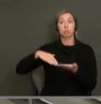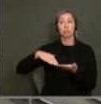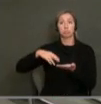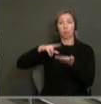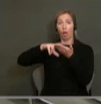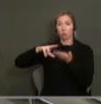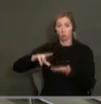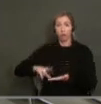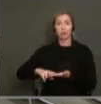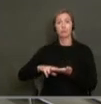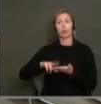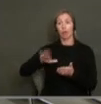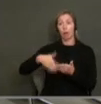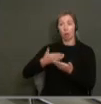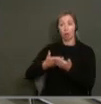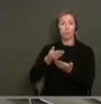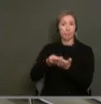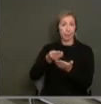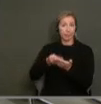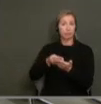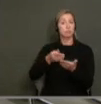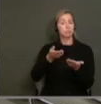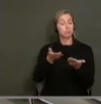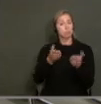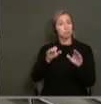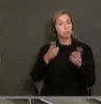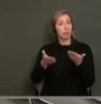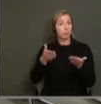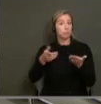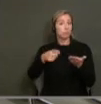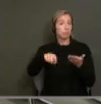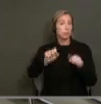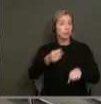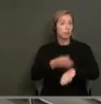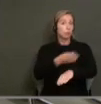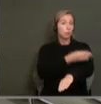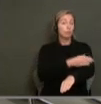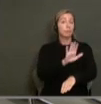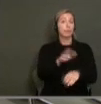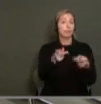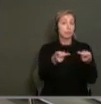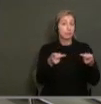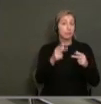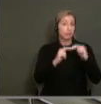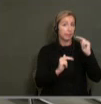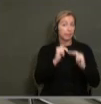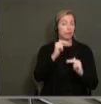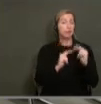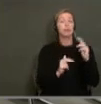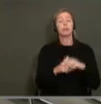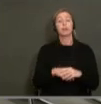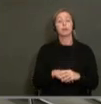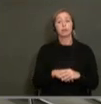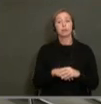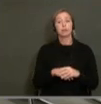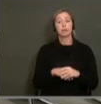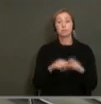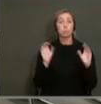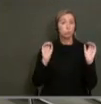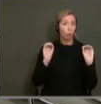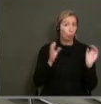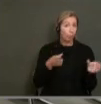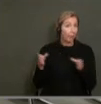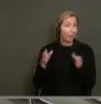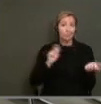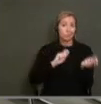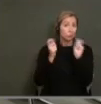the distribution of those dollars so they can make improvements to their facility. So there are no plans